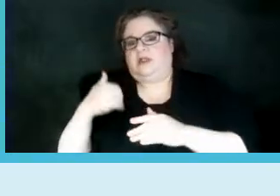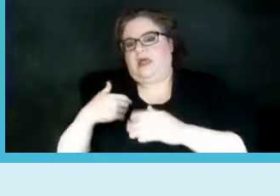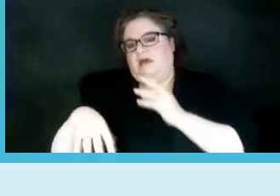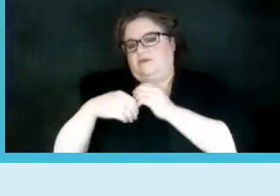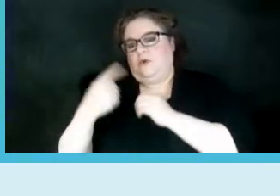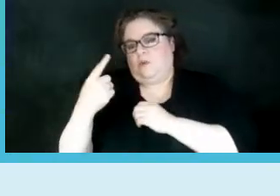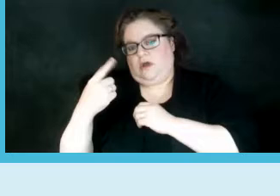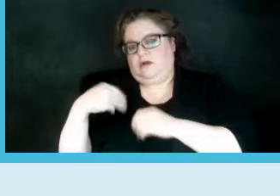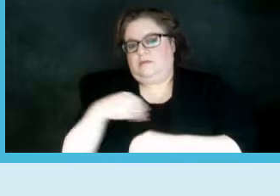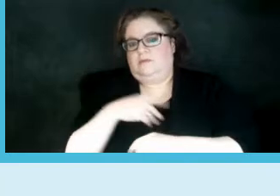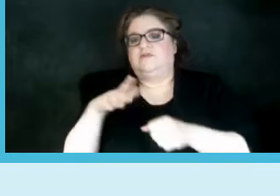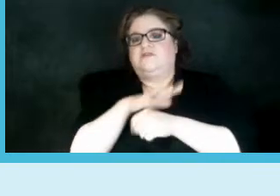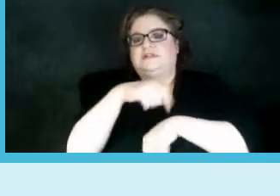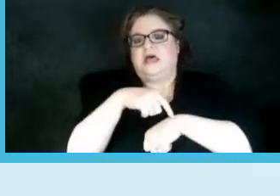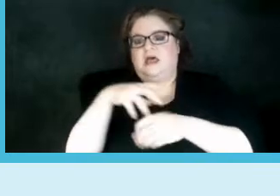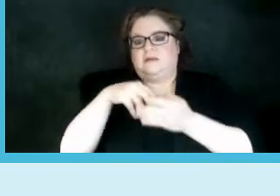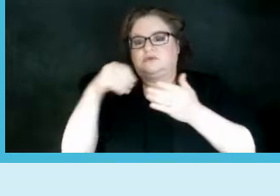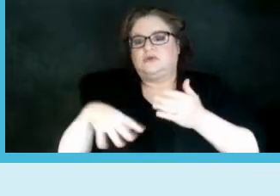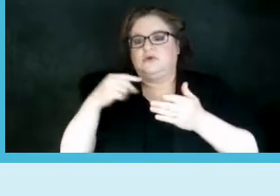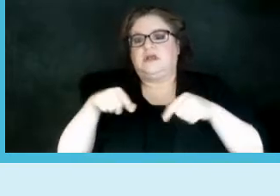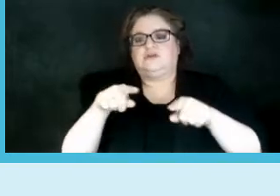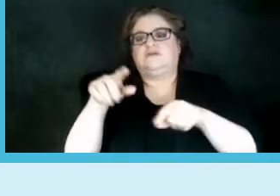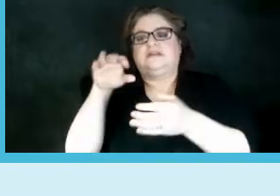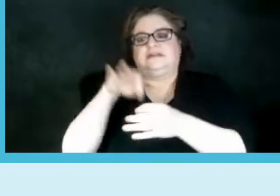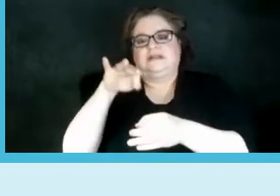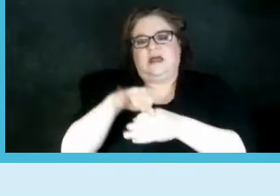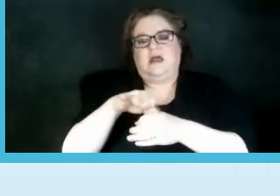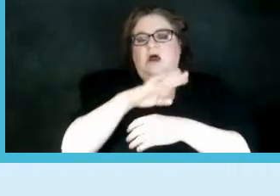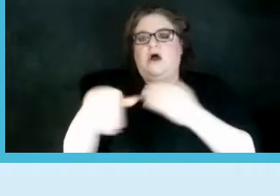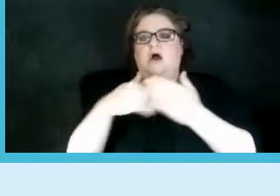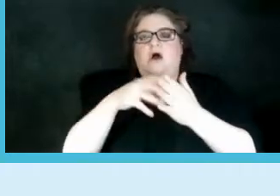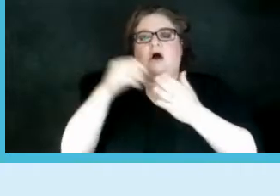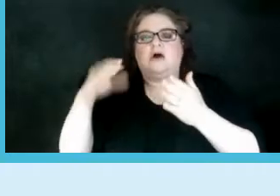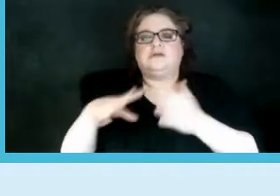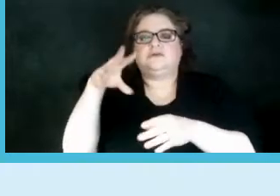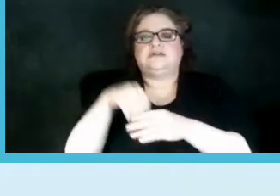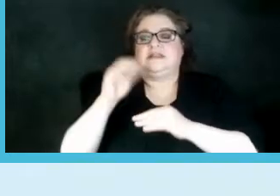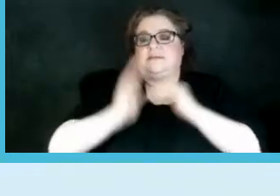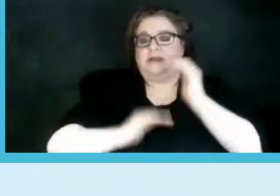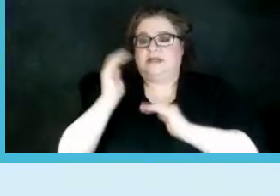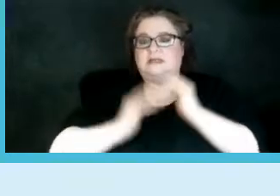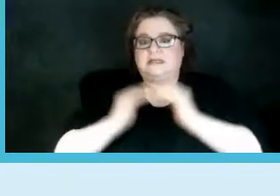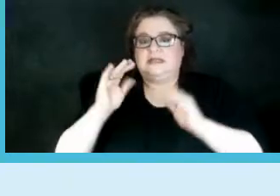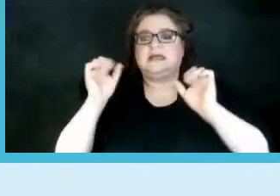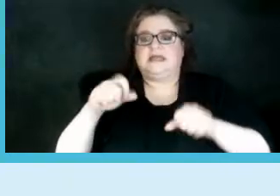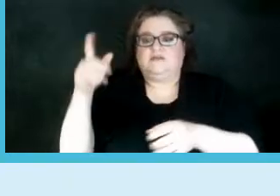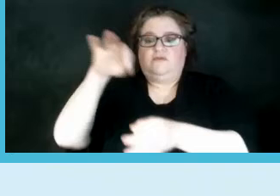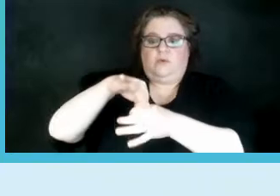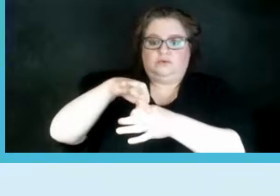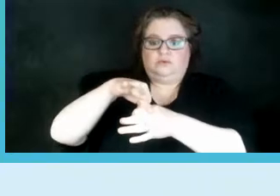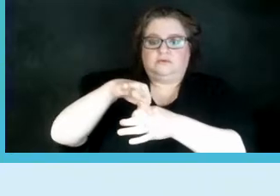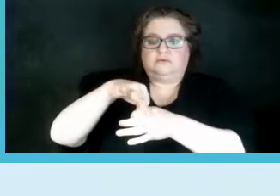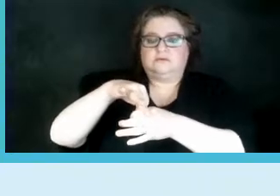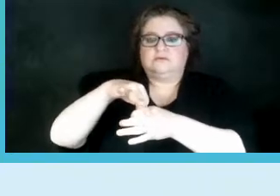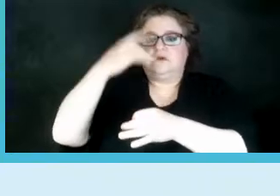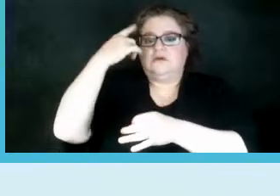So a full-time student. And in the election, all students in the building can vote